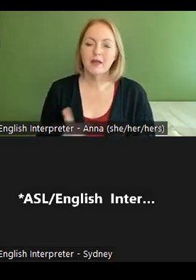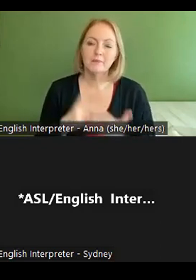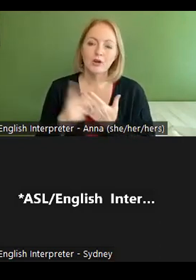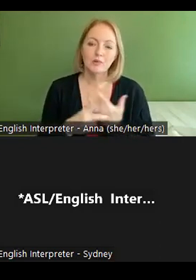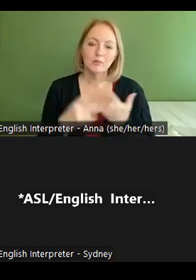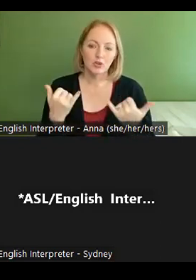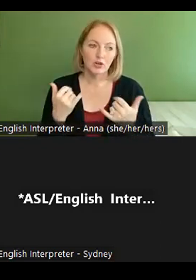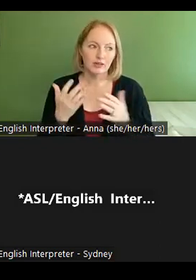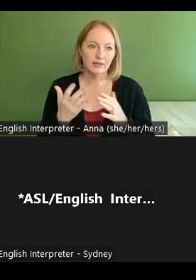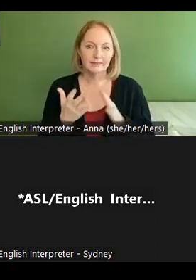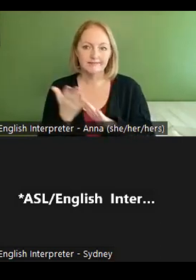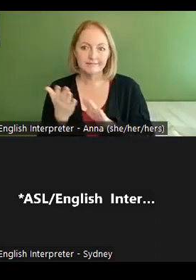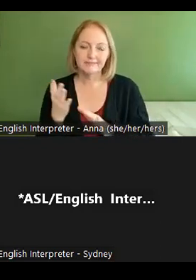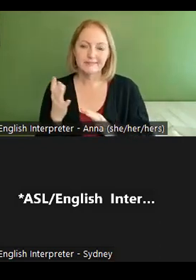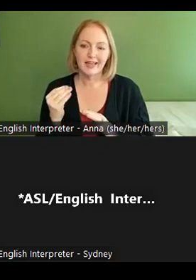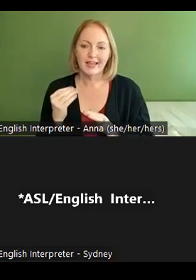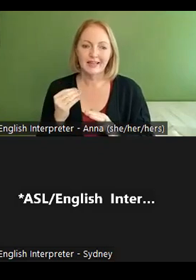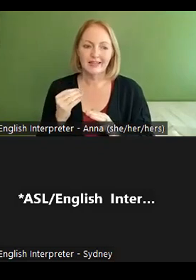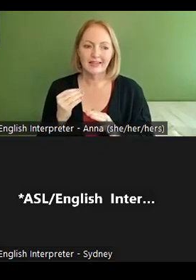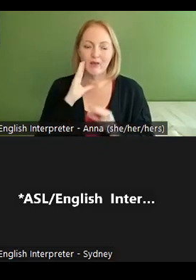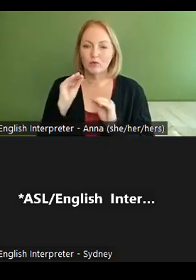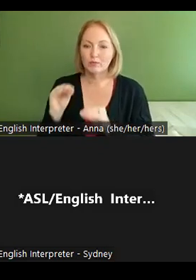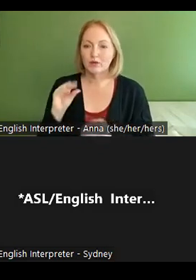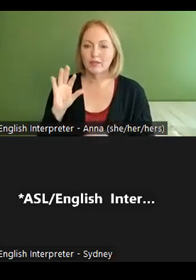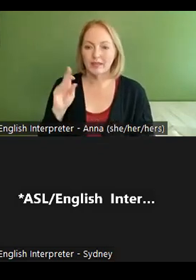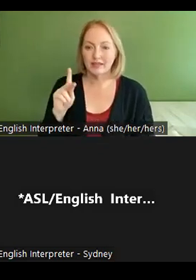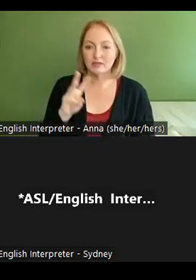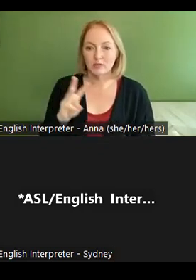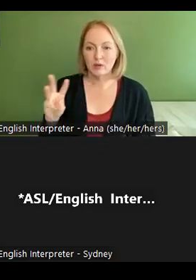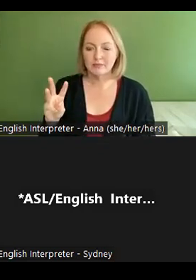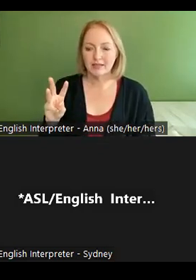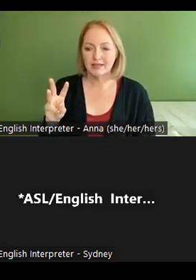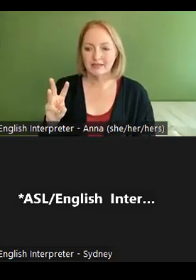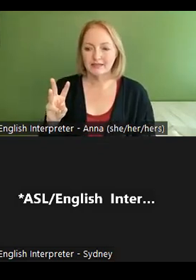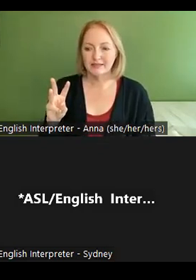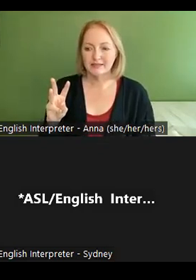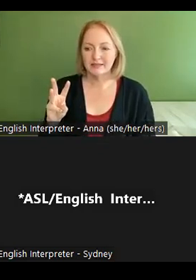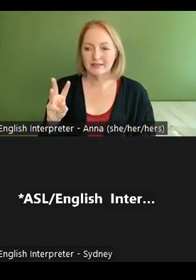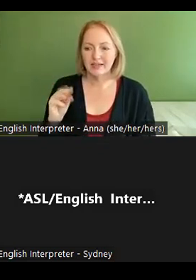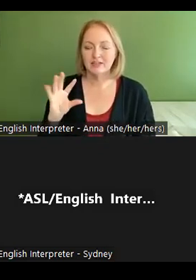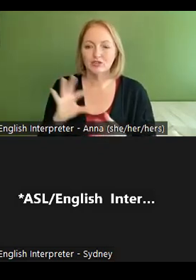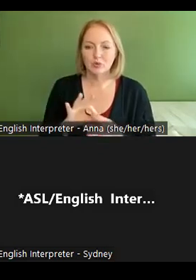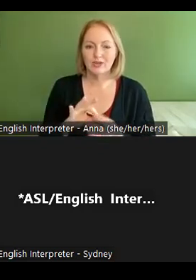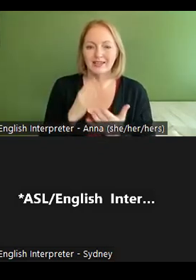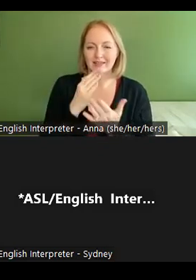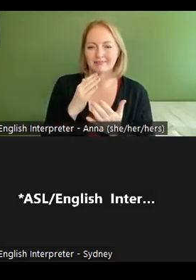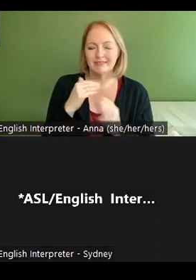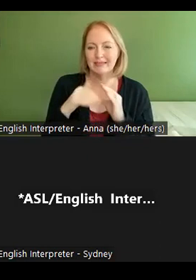currently operating. And I will place the link to the website and the link to join the listserv